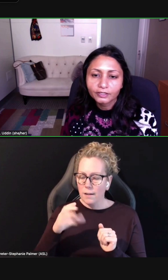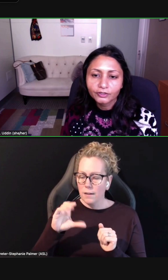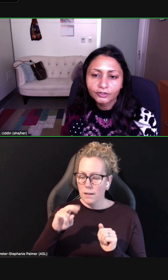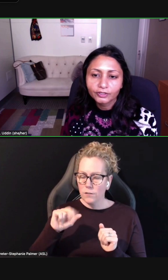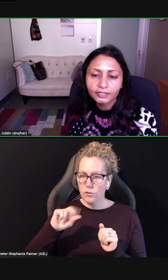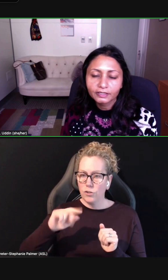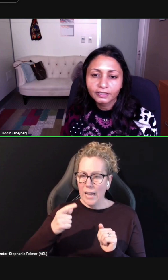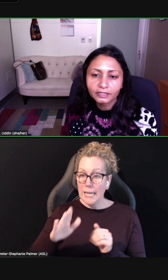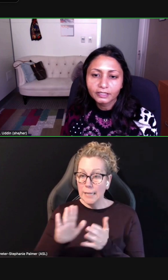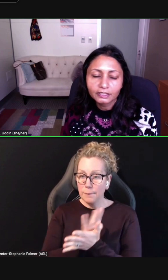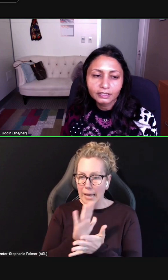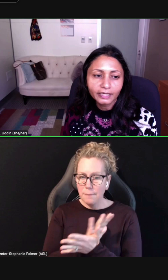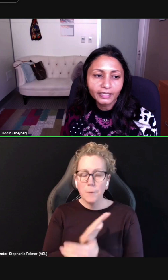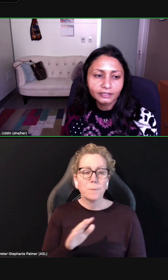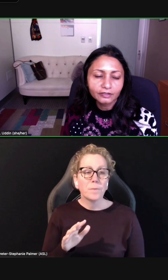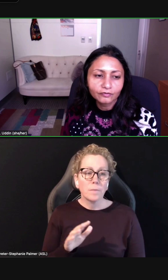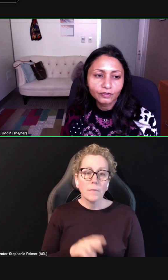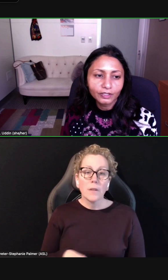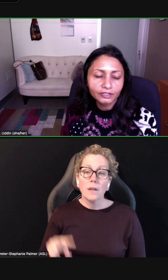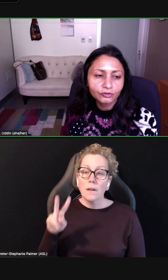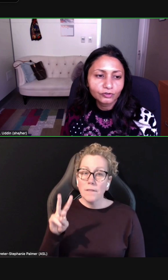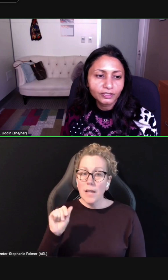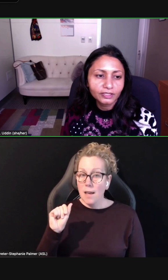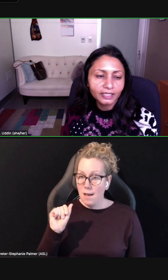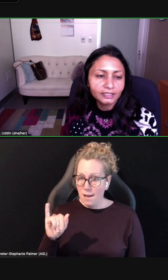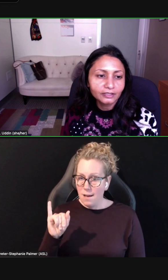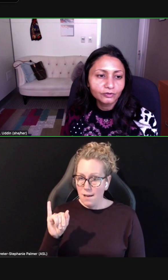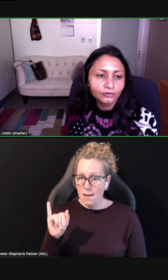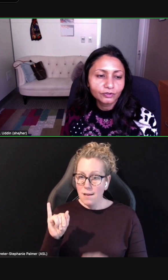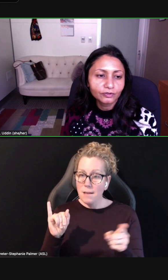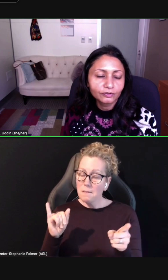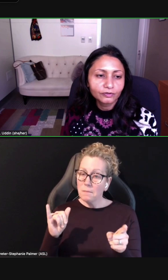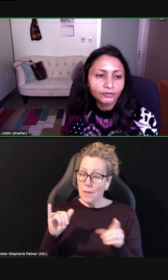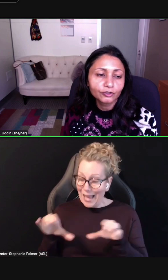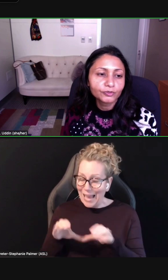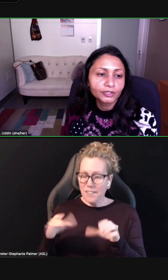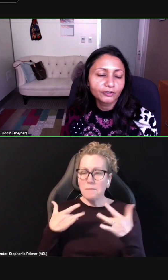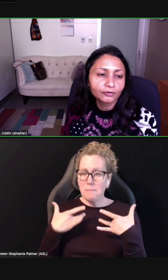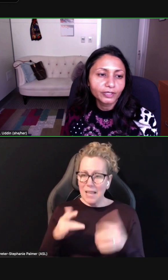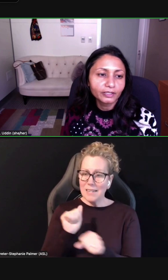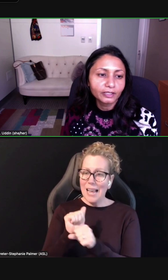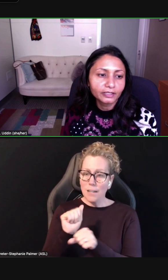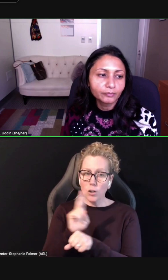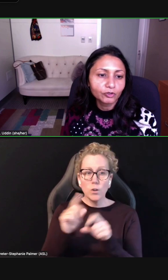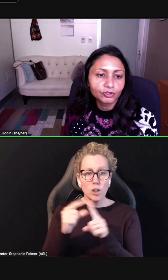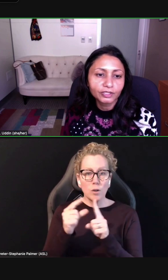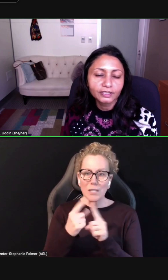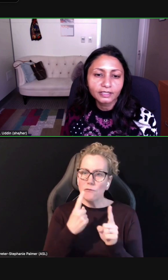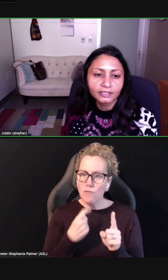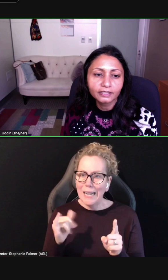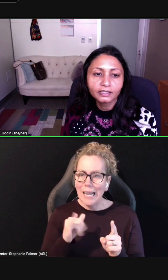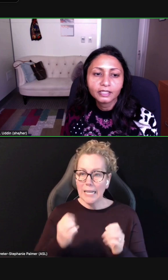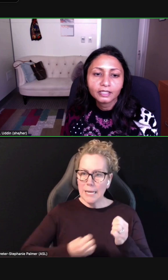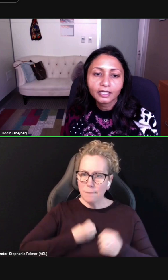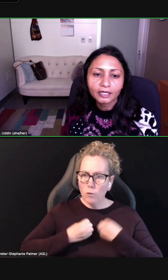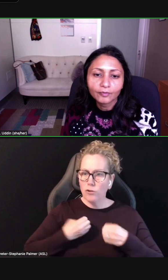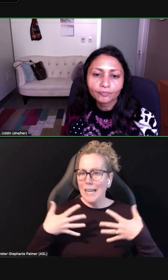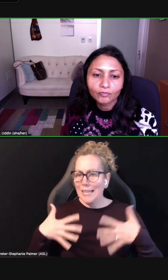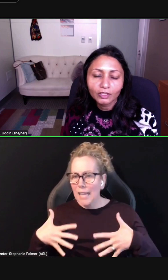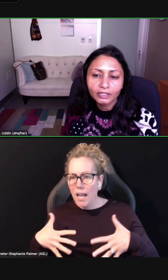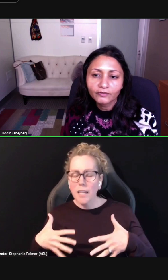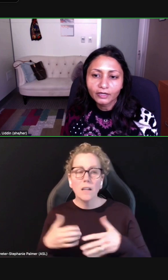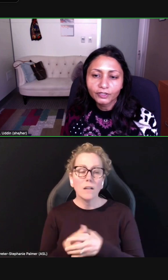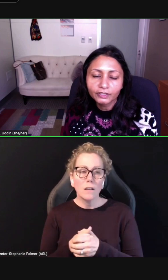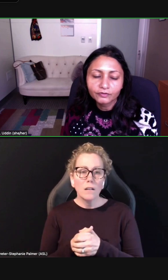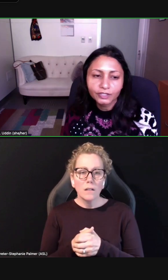ventral anterior insula is active, it's usually tasks that use the terms there in red, like emotion, anxiety,